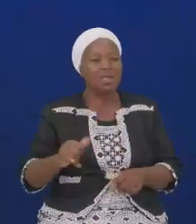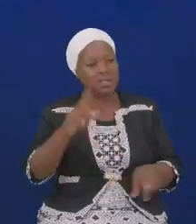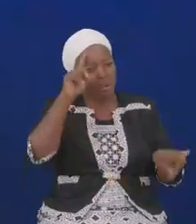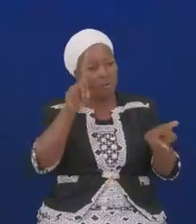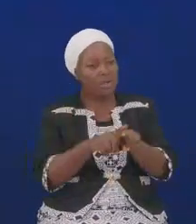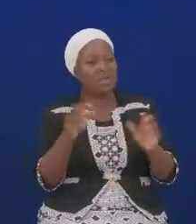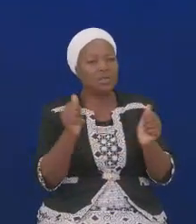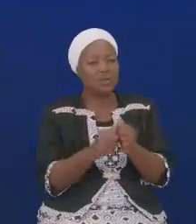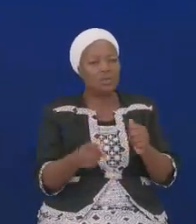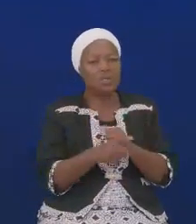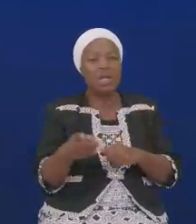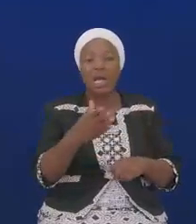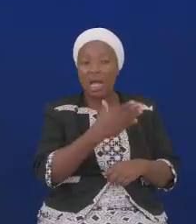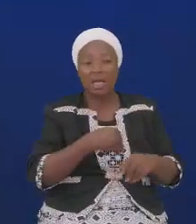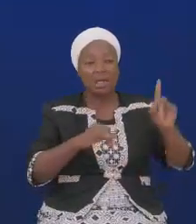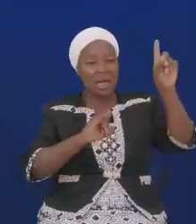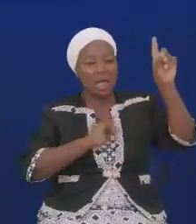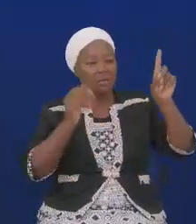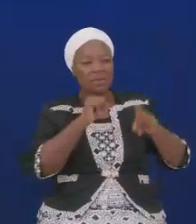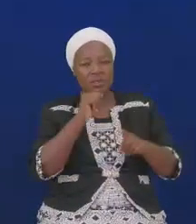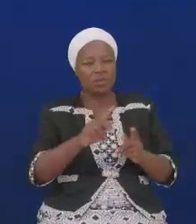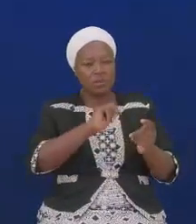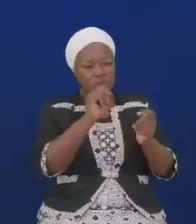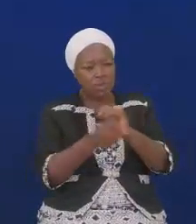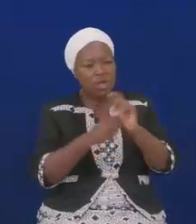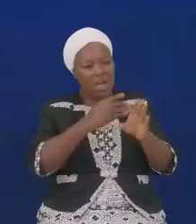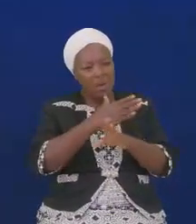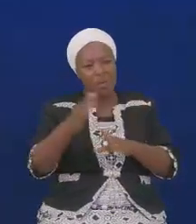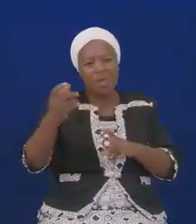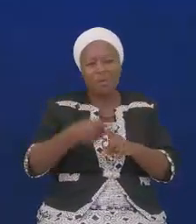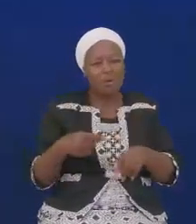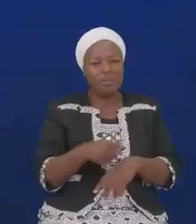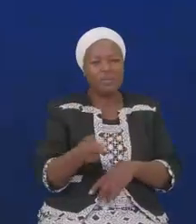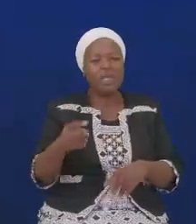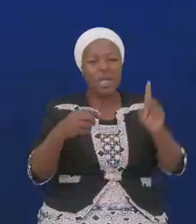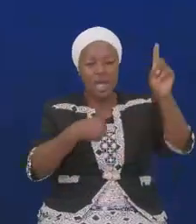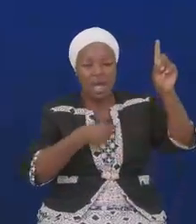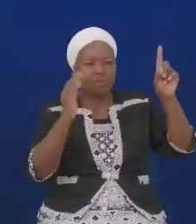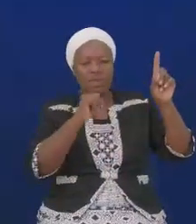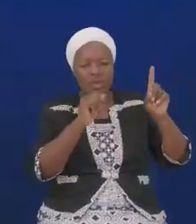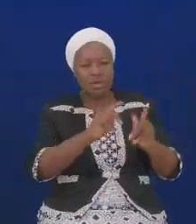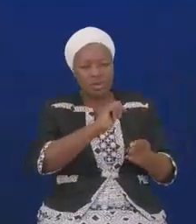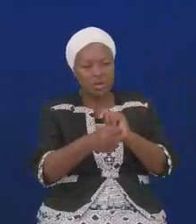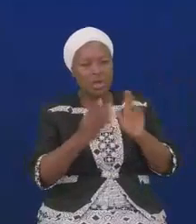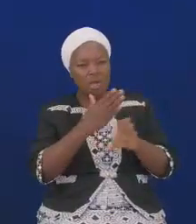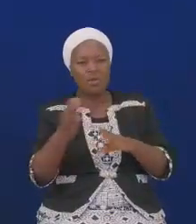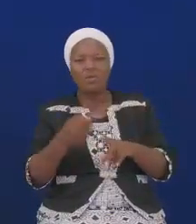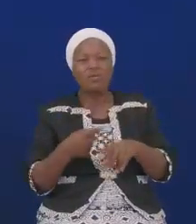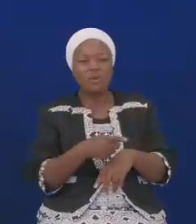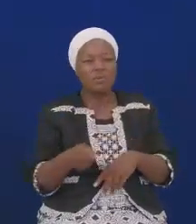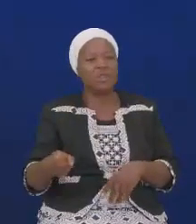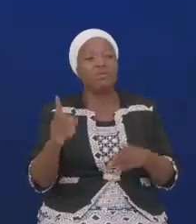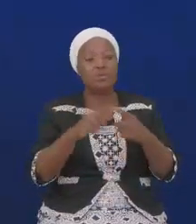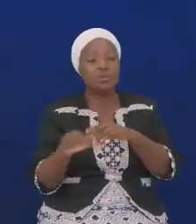will not turn away from them. I will not turn away from them to do